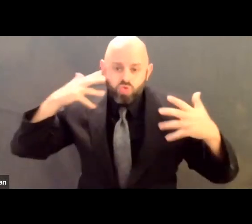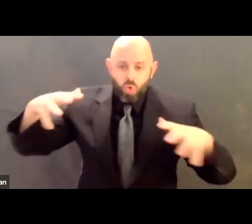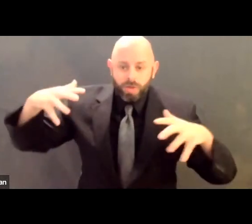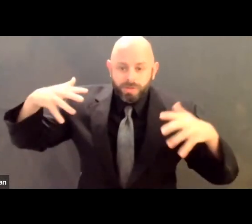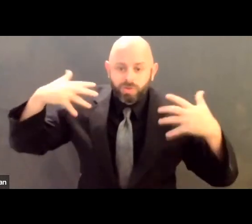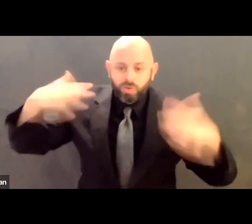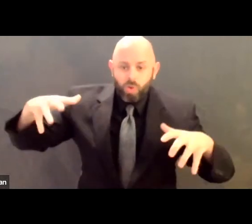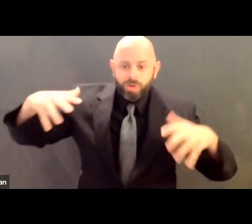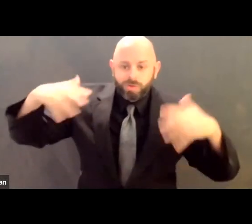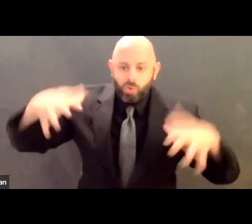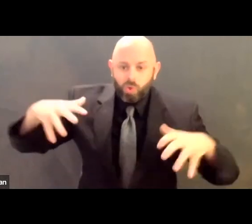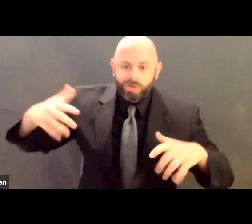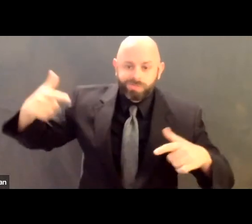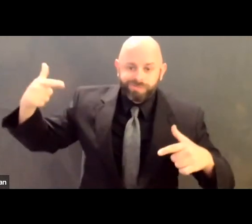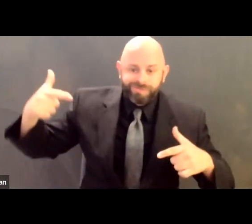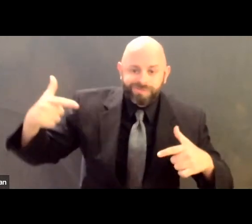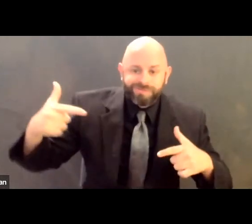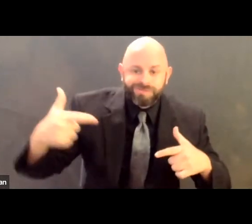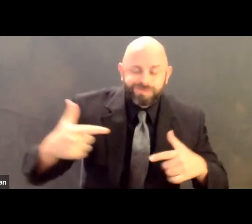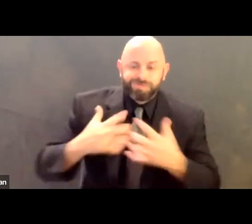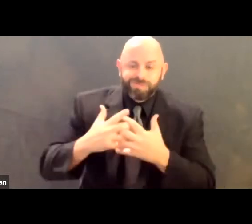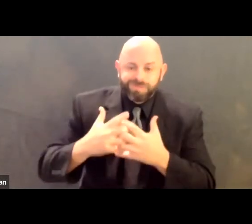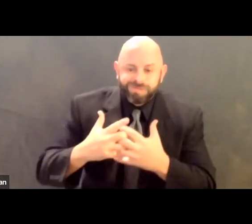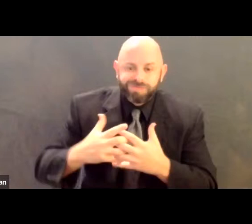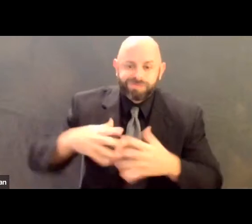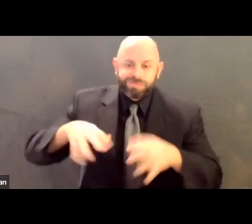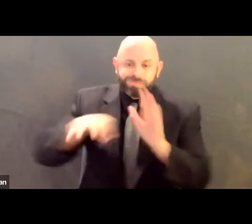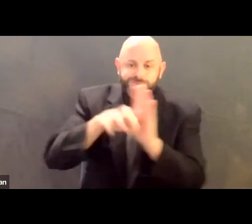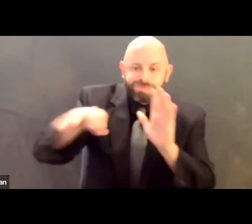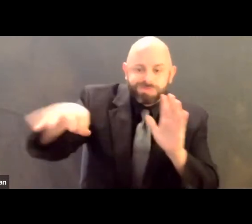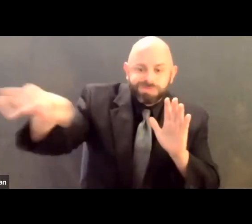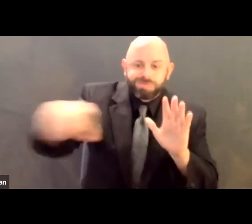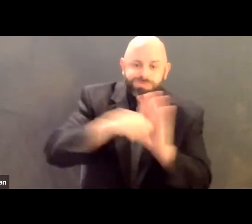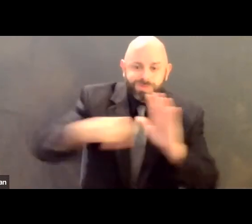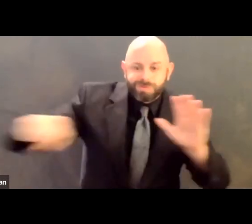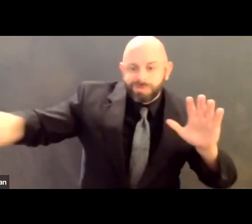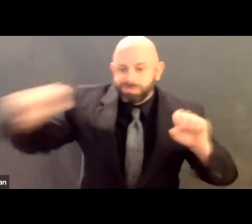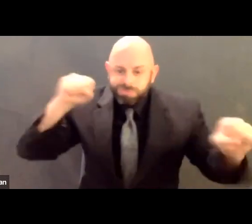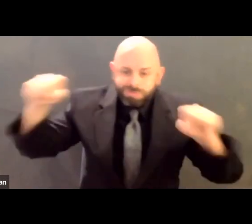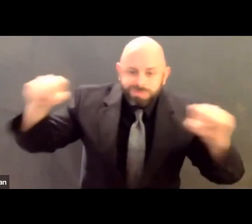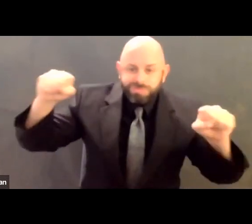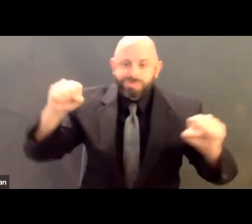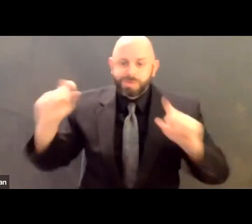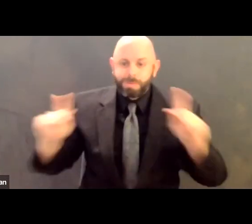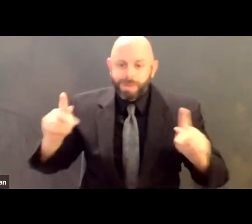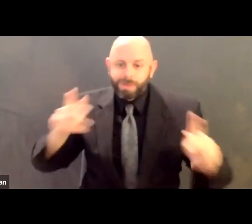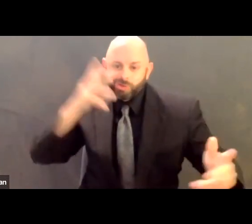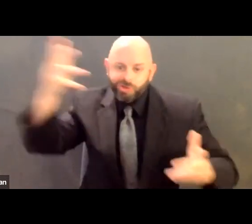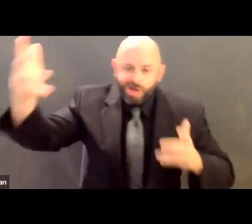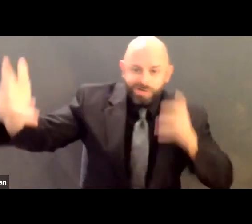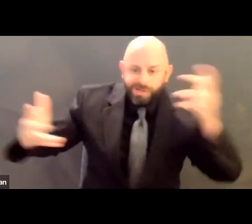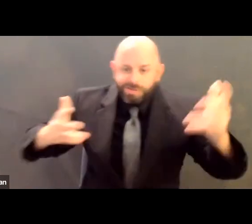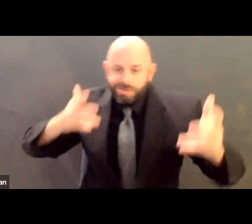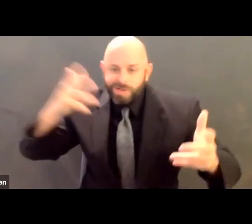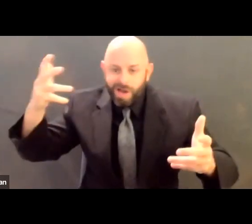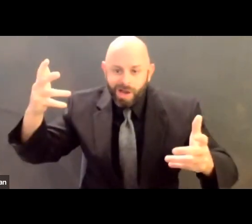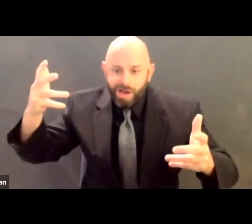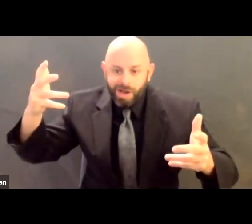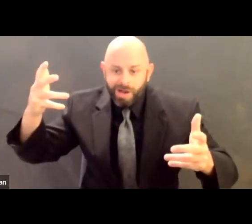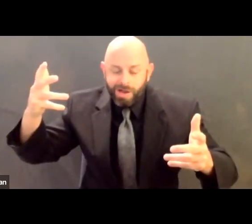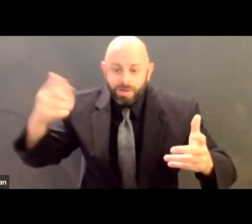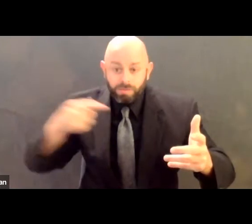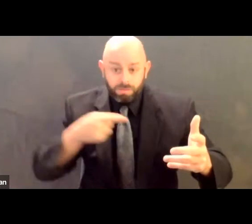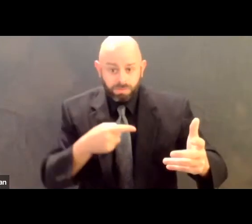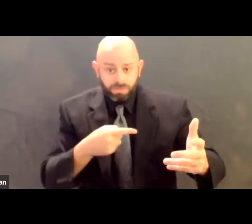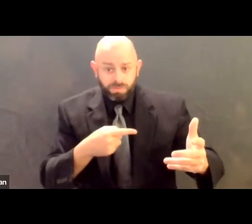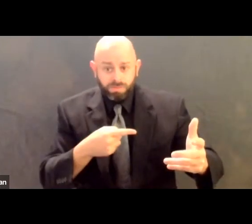lot of drills going and bells and clanging and people shouting." And he said, "We finally found